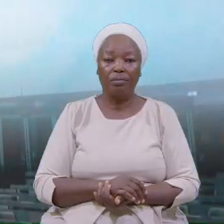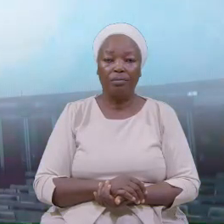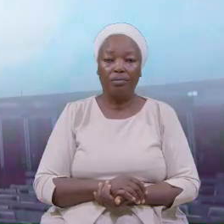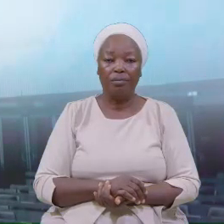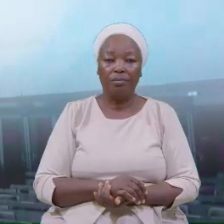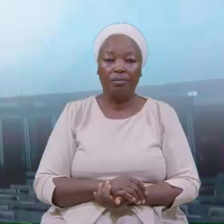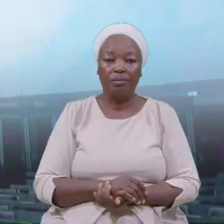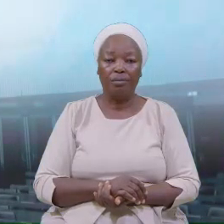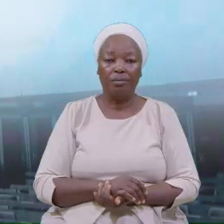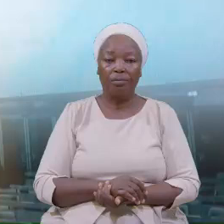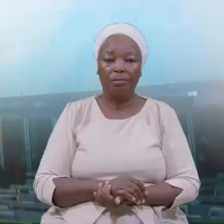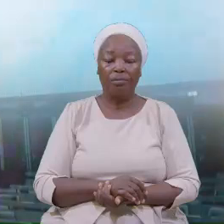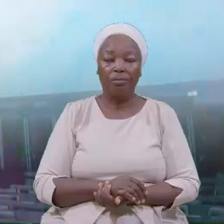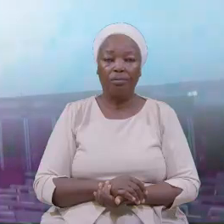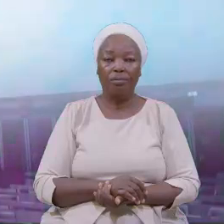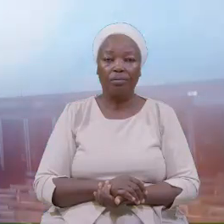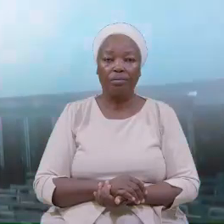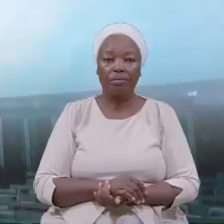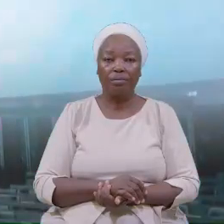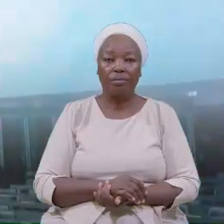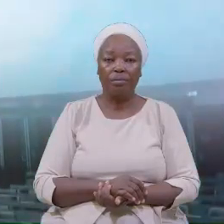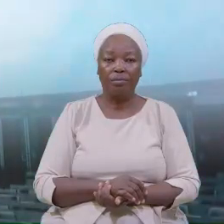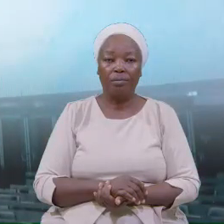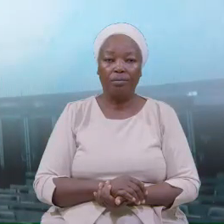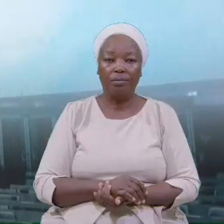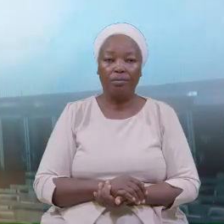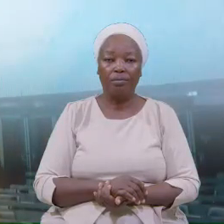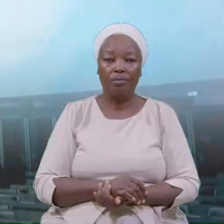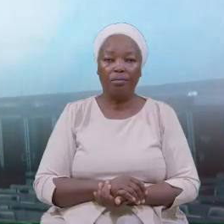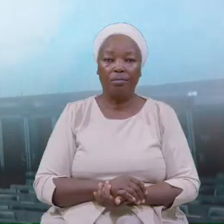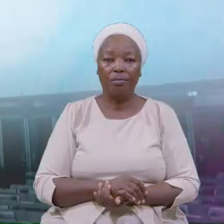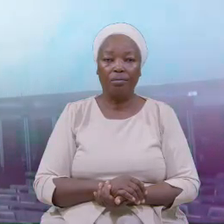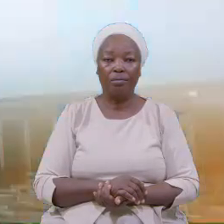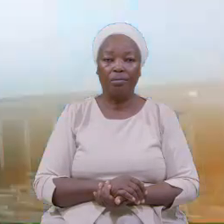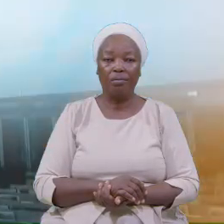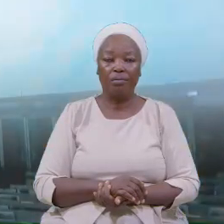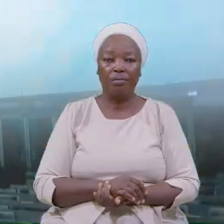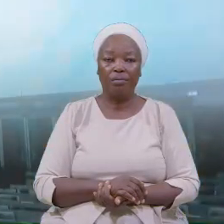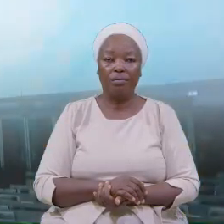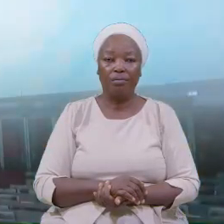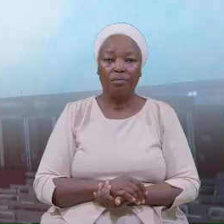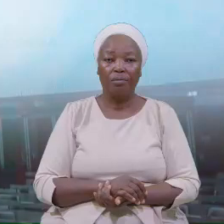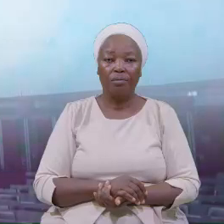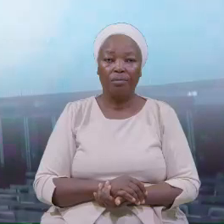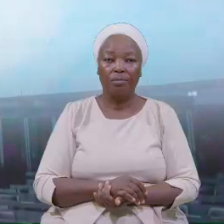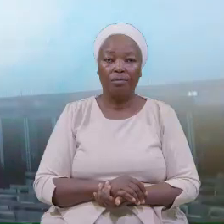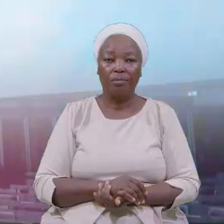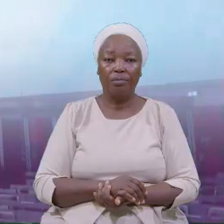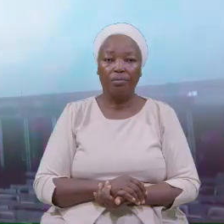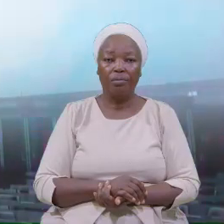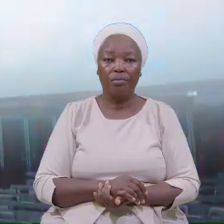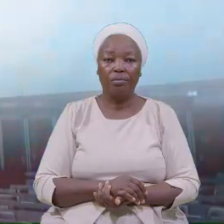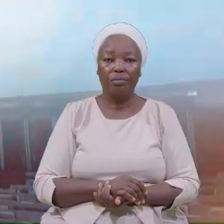benya jisua sronko eye busum ye besimu kwasi de din ka ye 4th August no ye ne mu wechia.